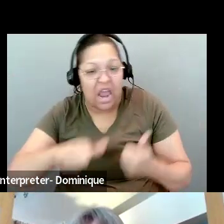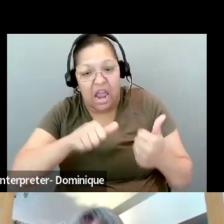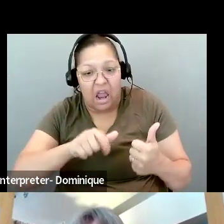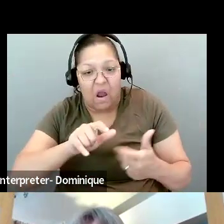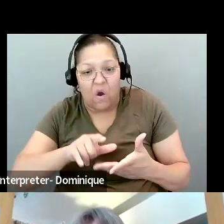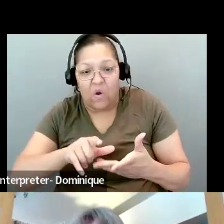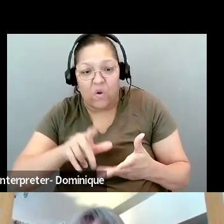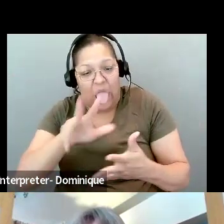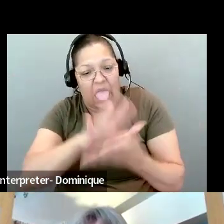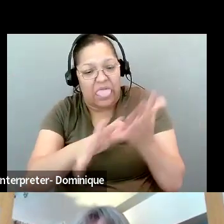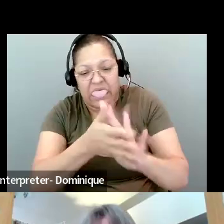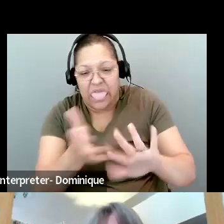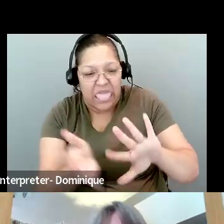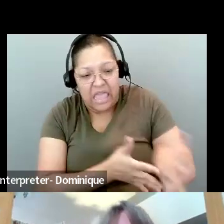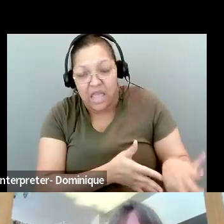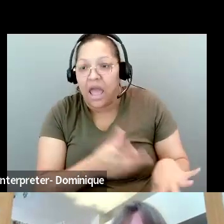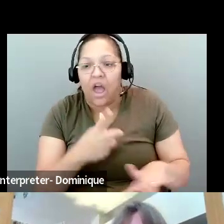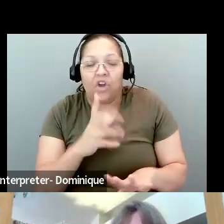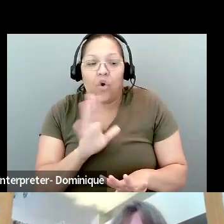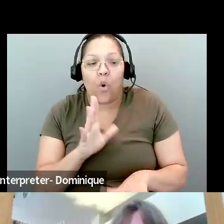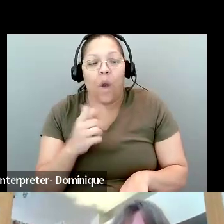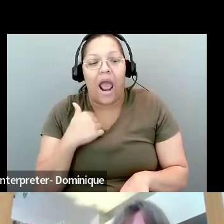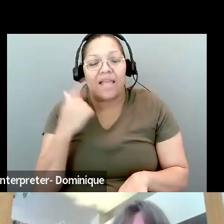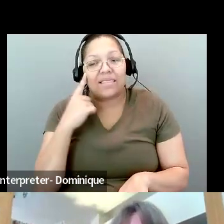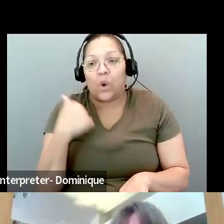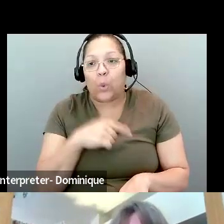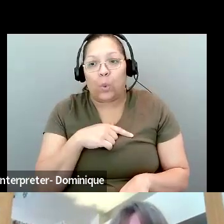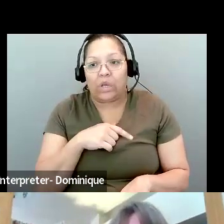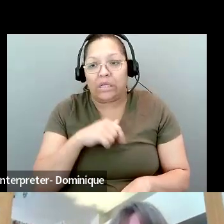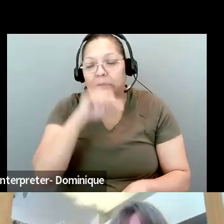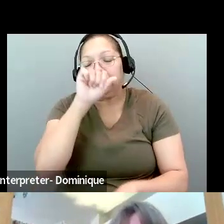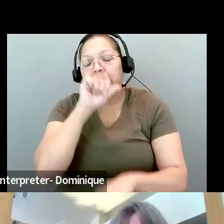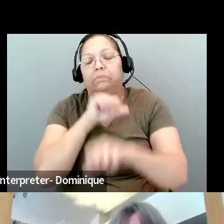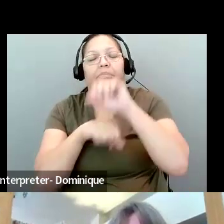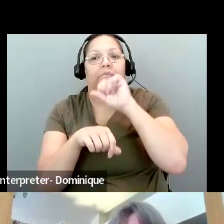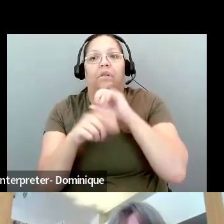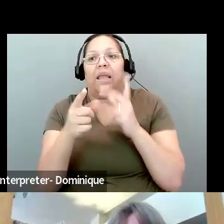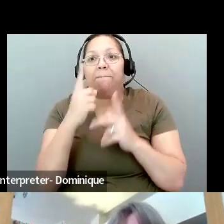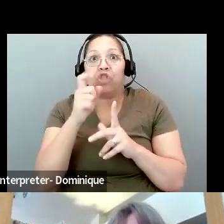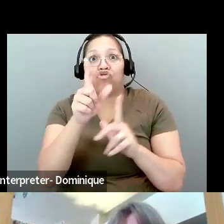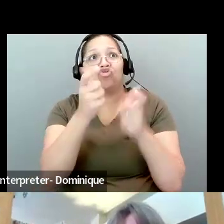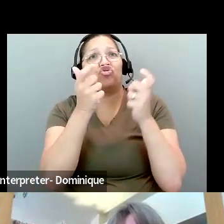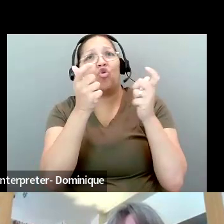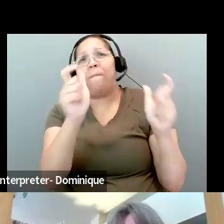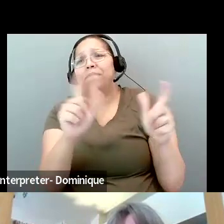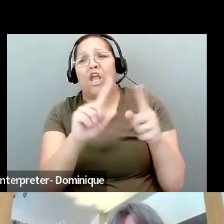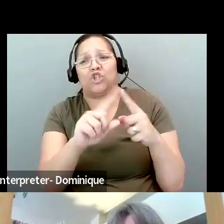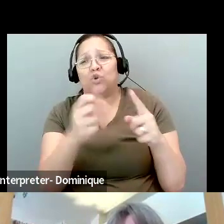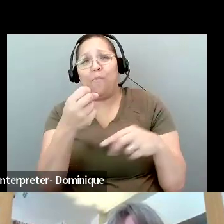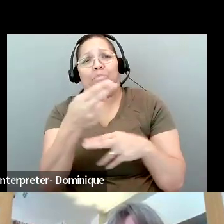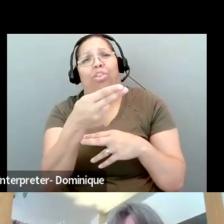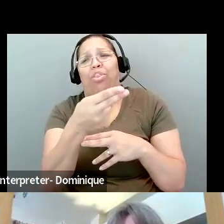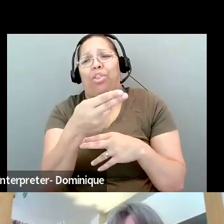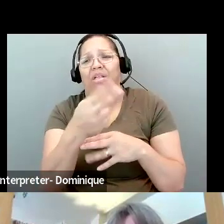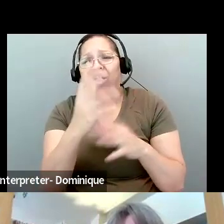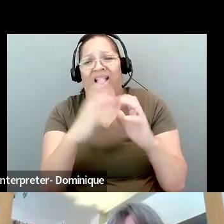I don't think that works. I think we just end up running into brick walls. They're too big to take down that way.